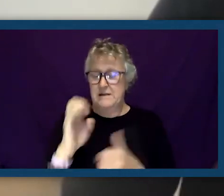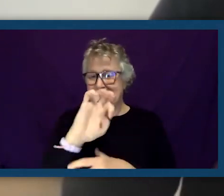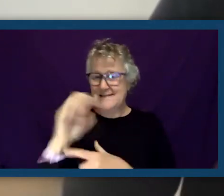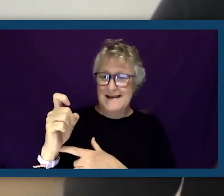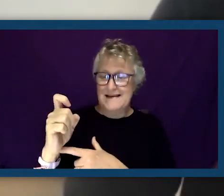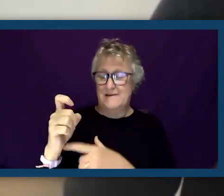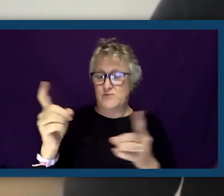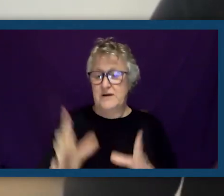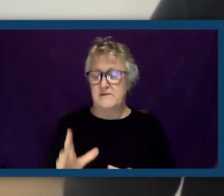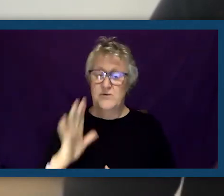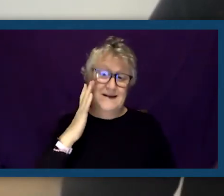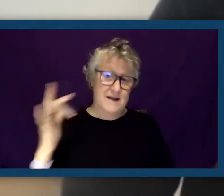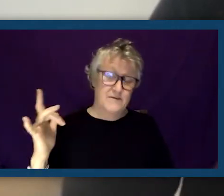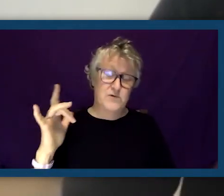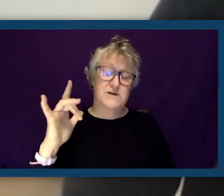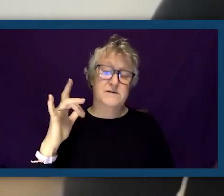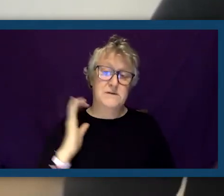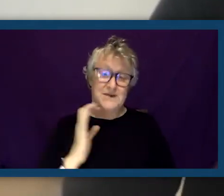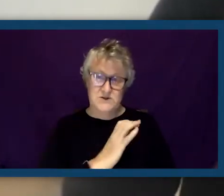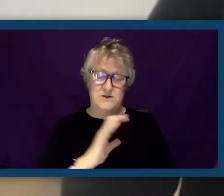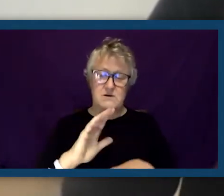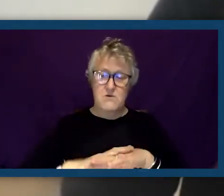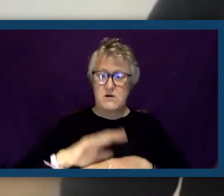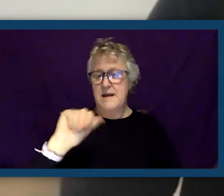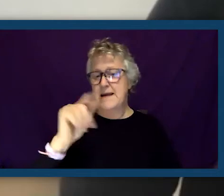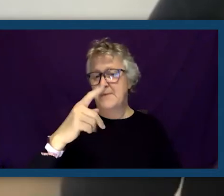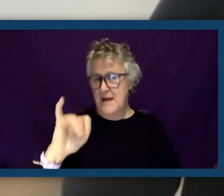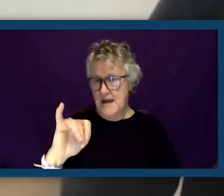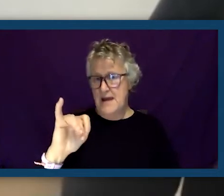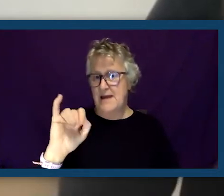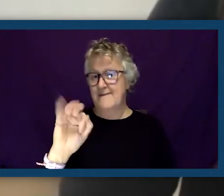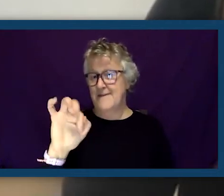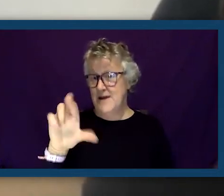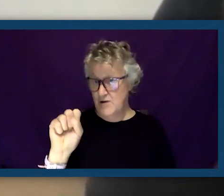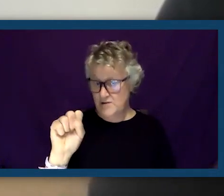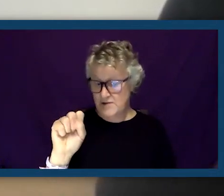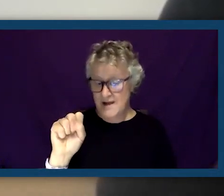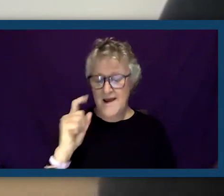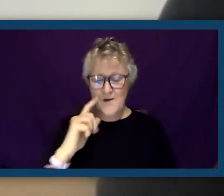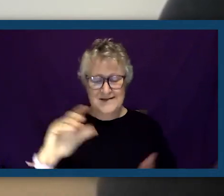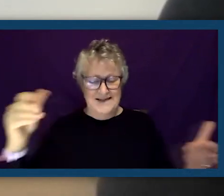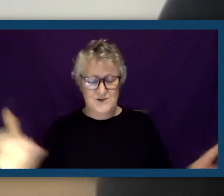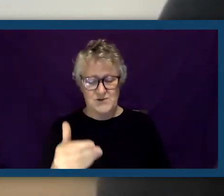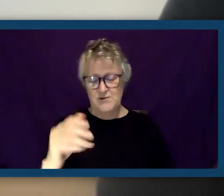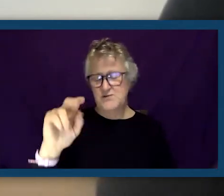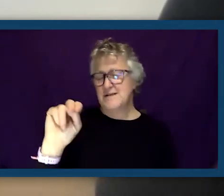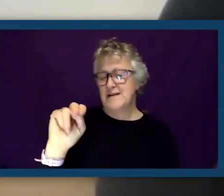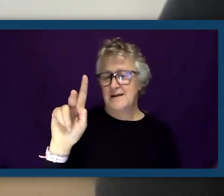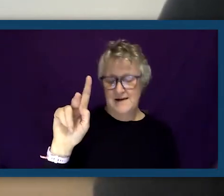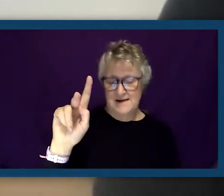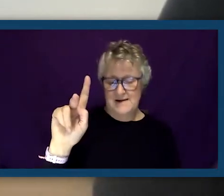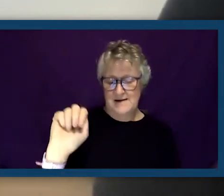California Commission on AAPI Affairs. I'd like to introduce Ngo Yang.